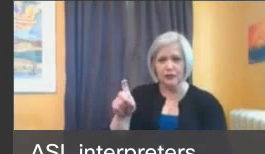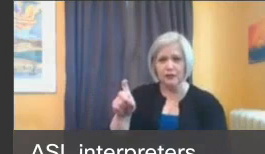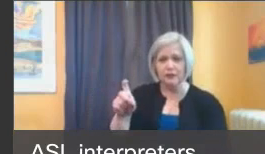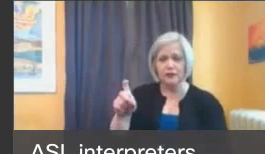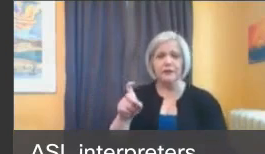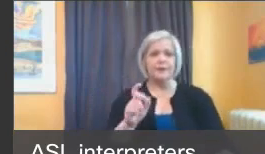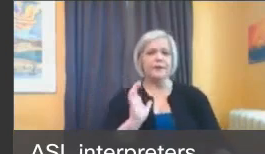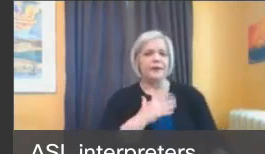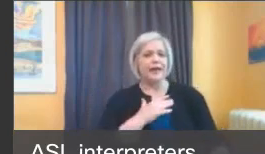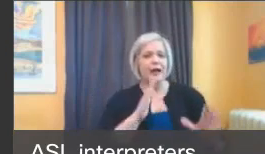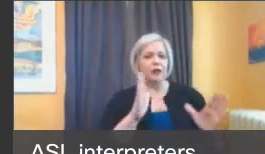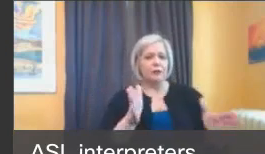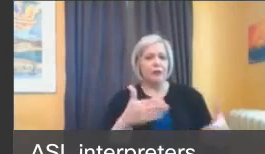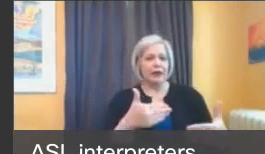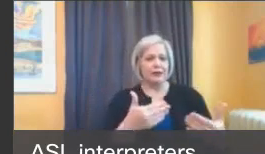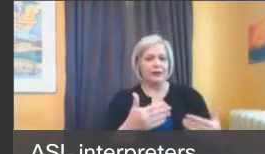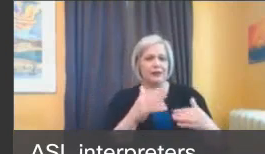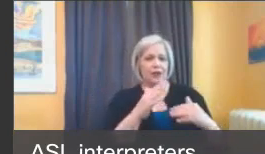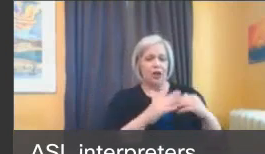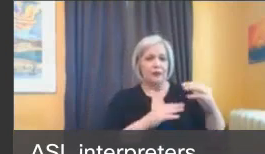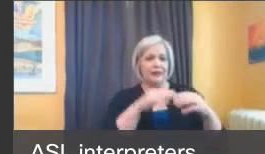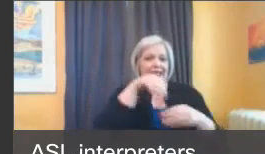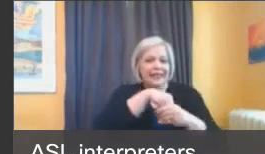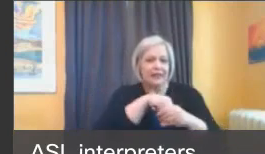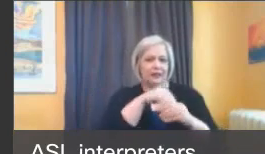So our boxes are built. One is that we're built into the building.